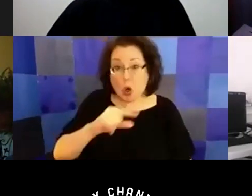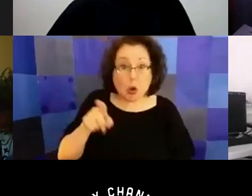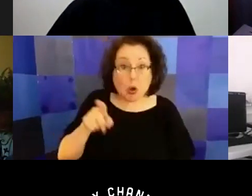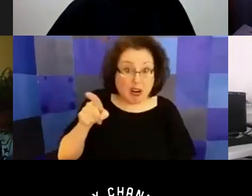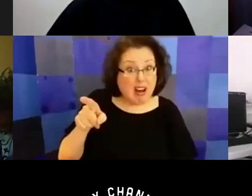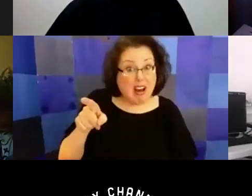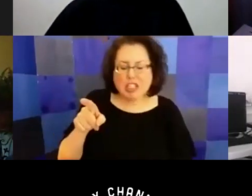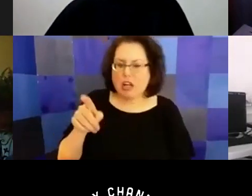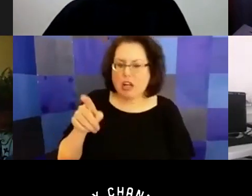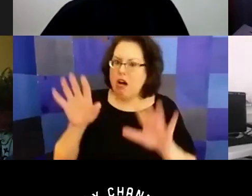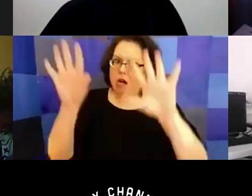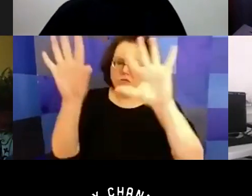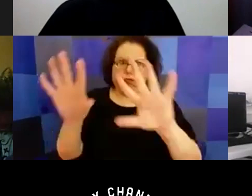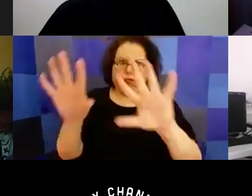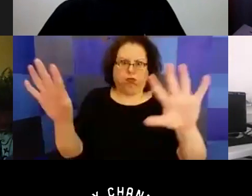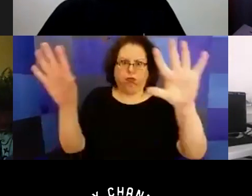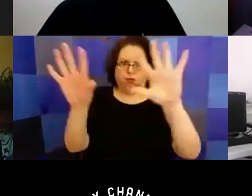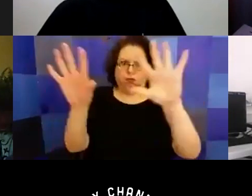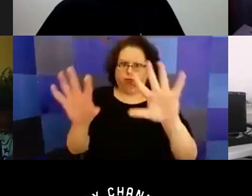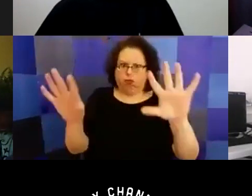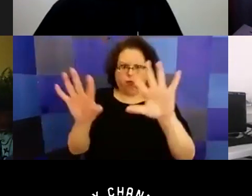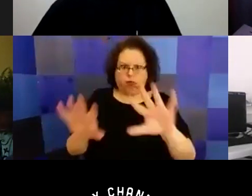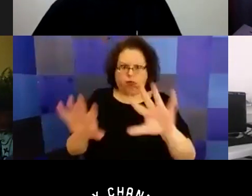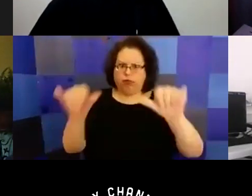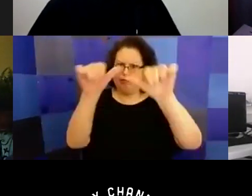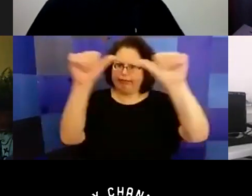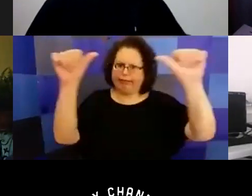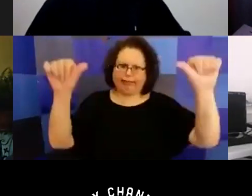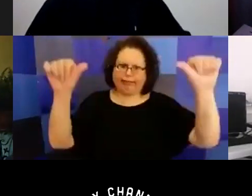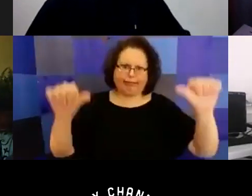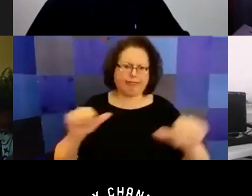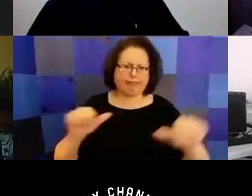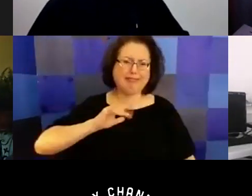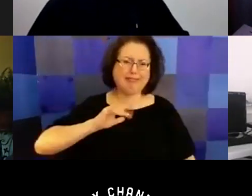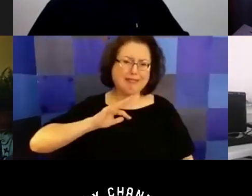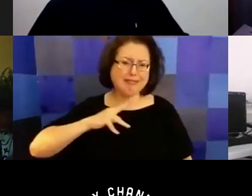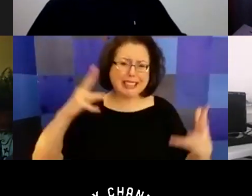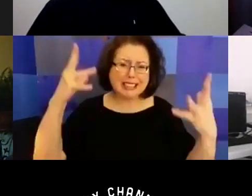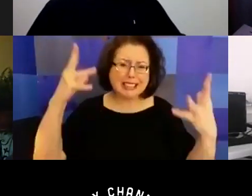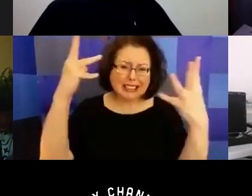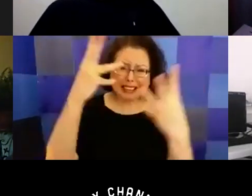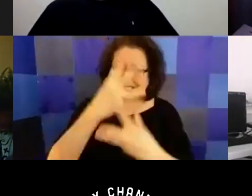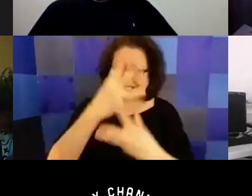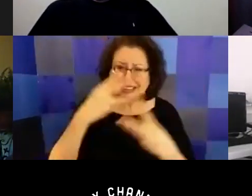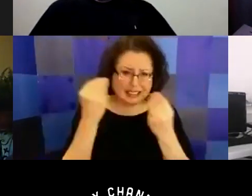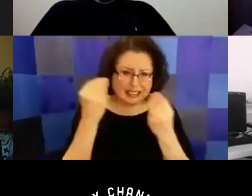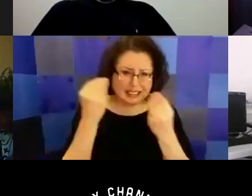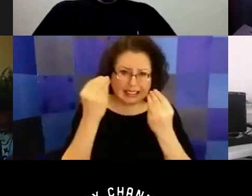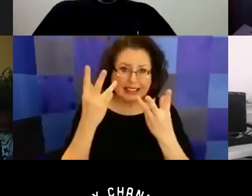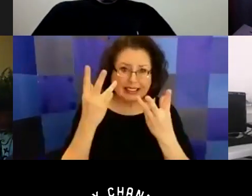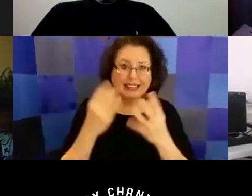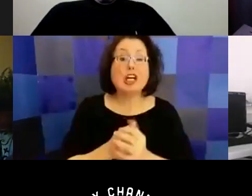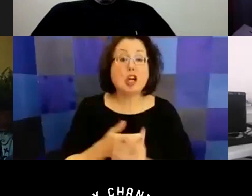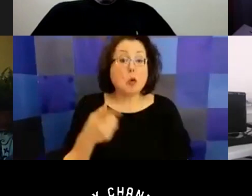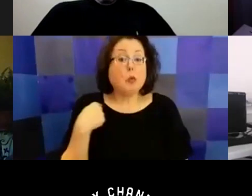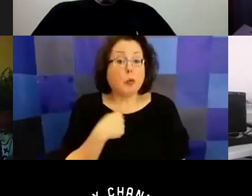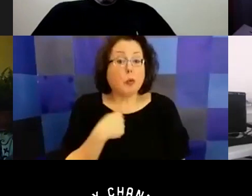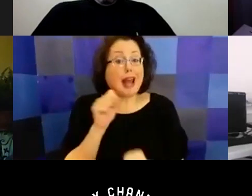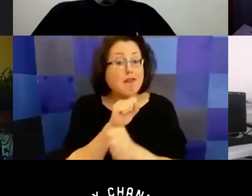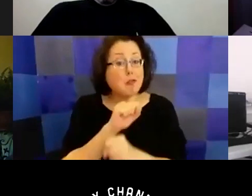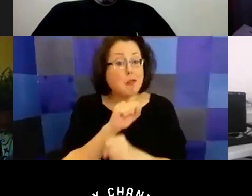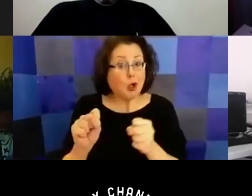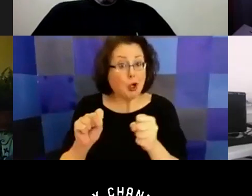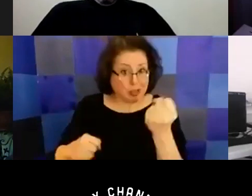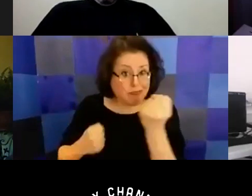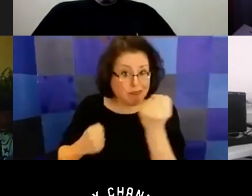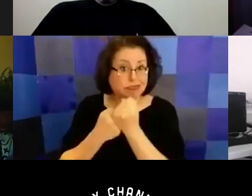most magnificent structures that we have in the city. And so we have worked collectively very, very hard